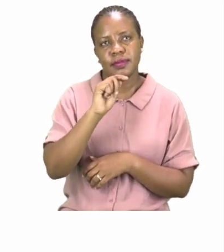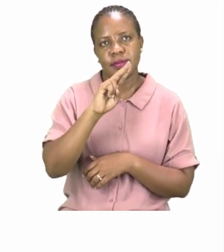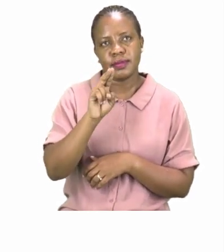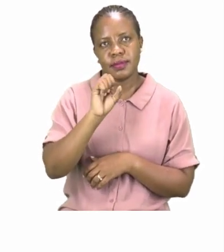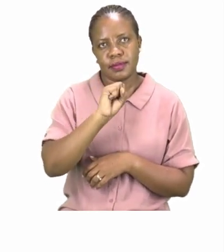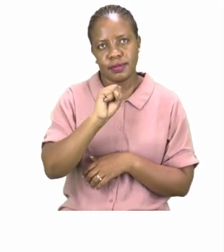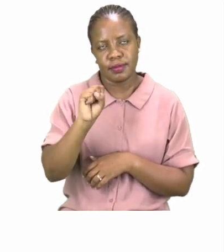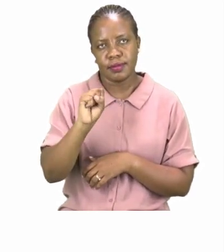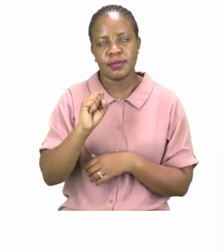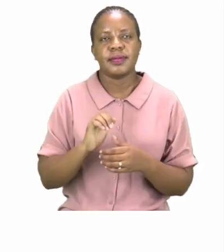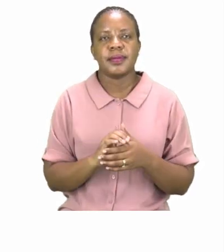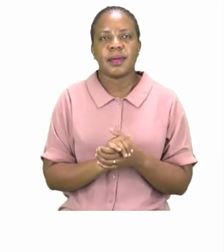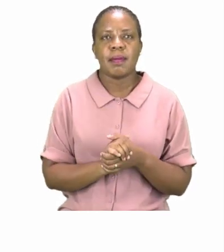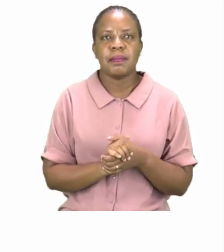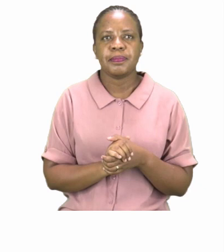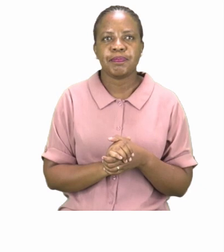Deaths.